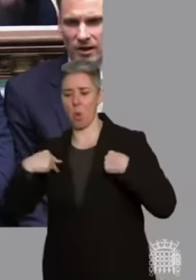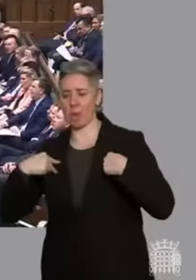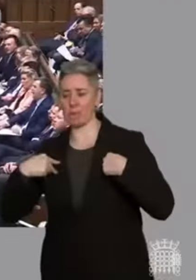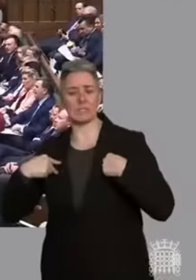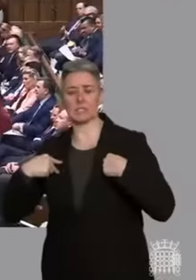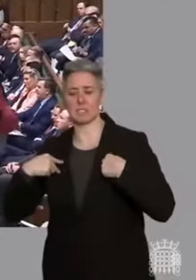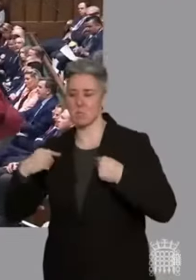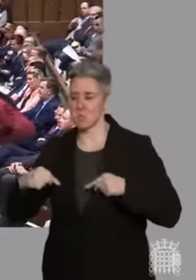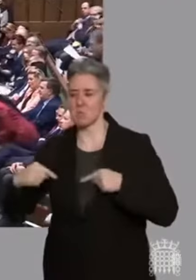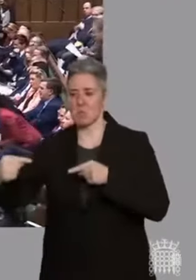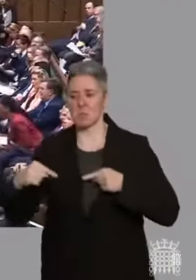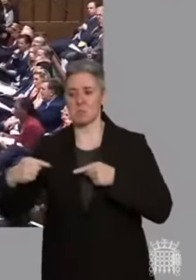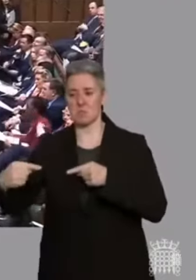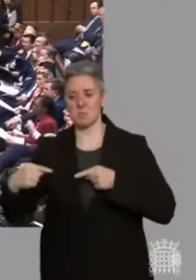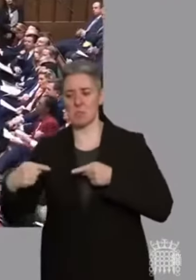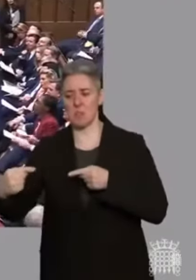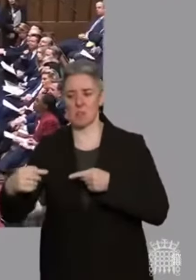fields?